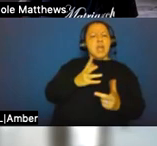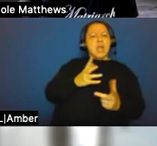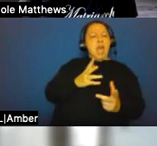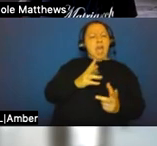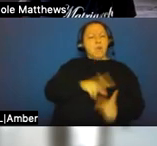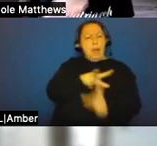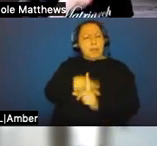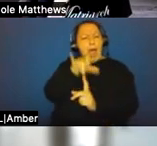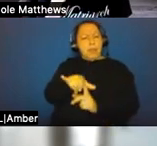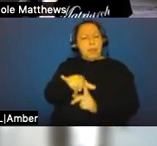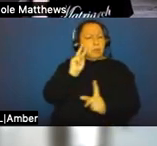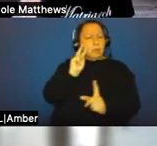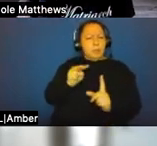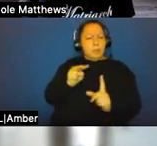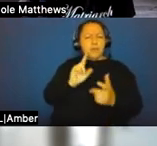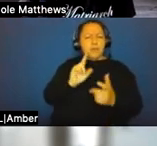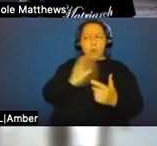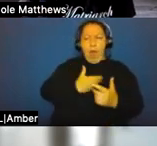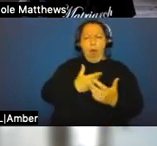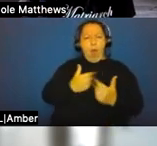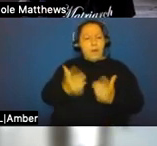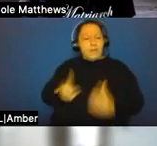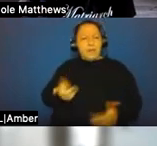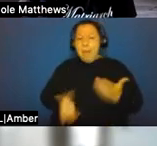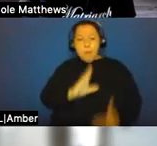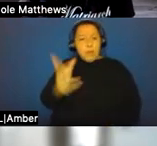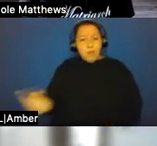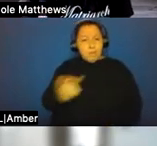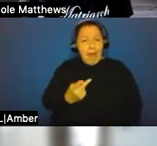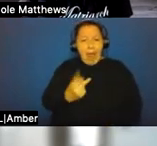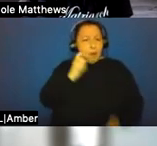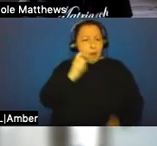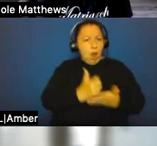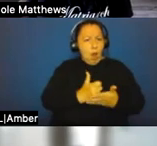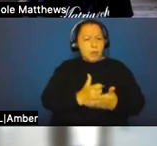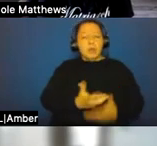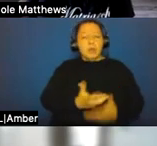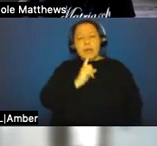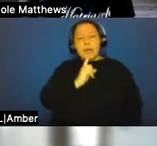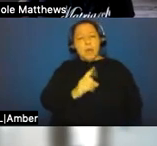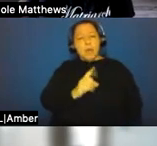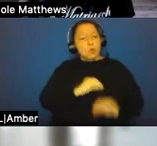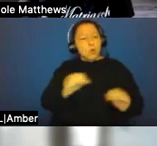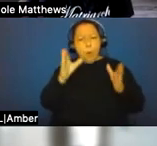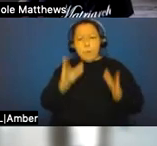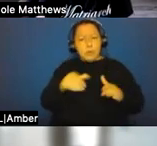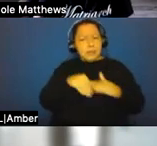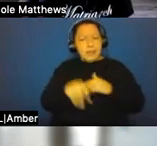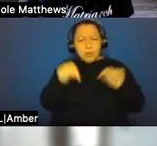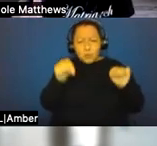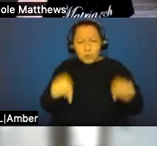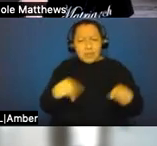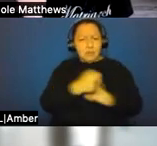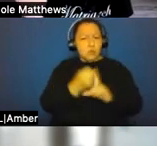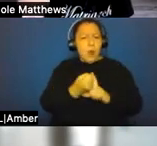make sure nobody's coming into this, you know, as a perfect person without a, you know, any